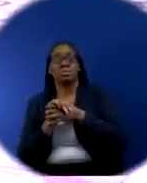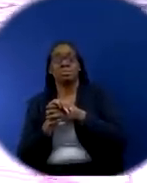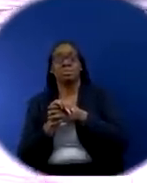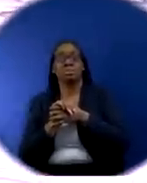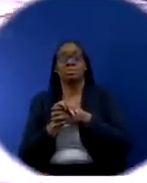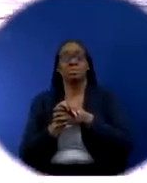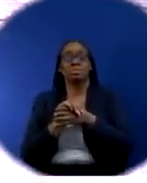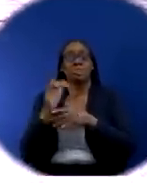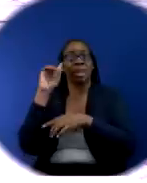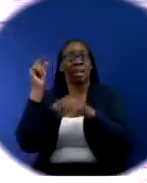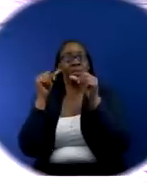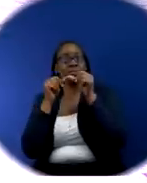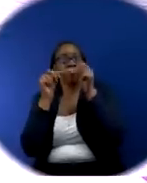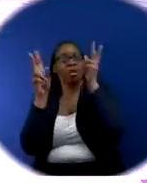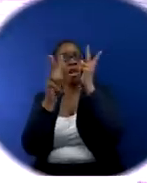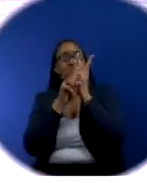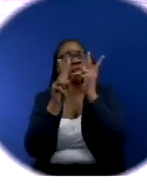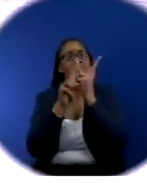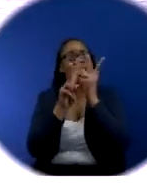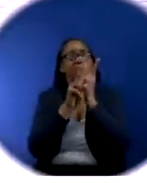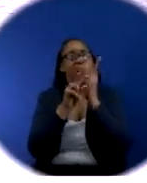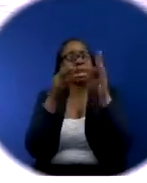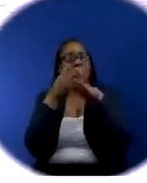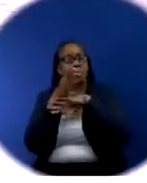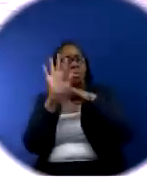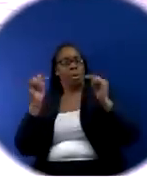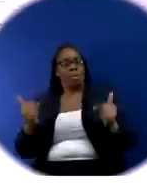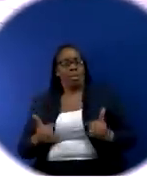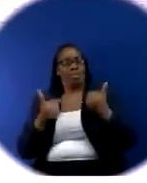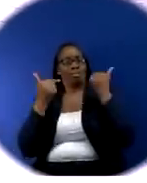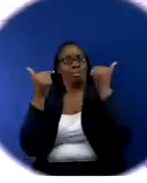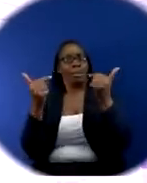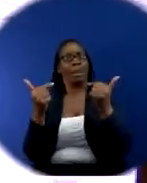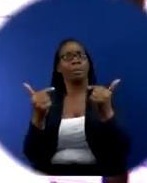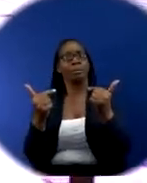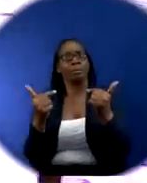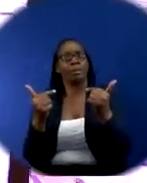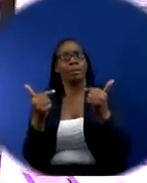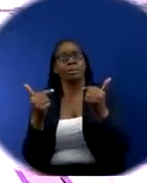for sustaining me throughout my life.